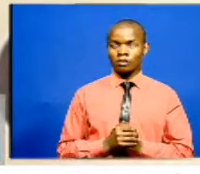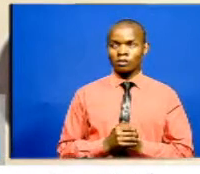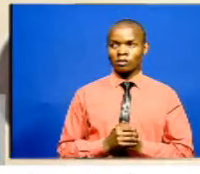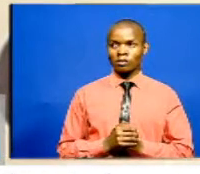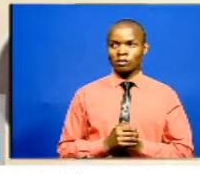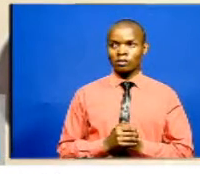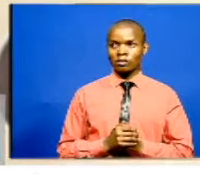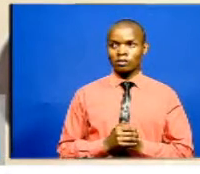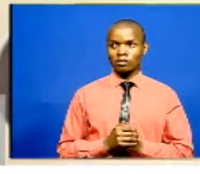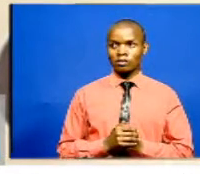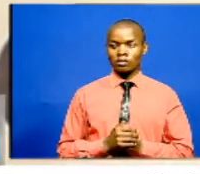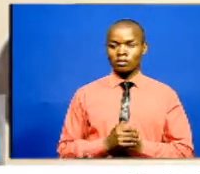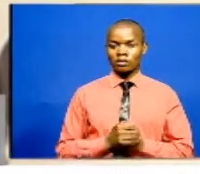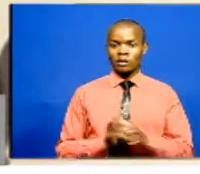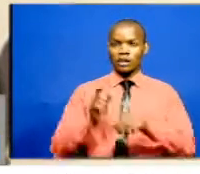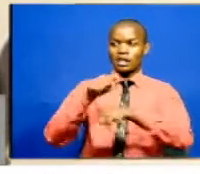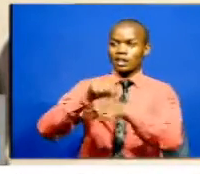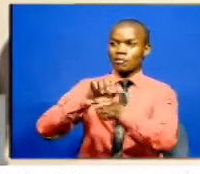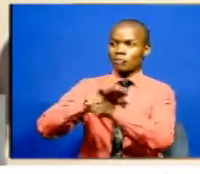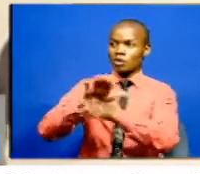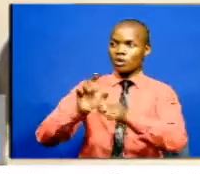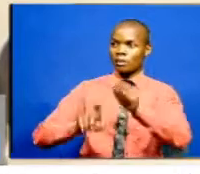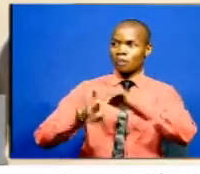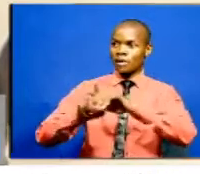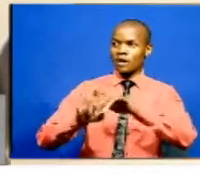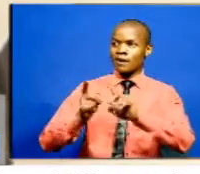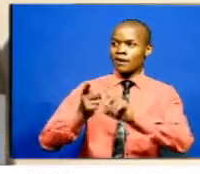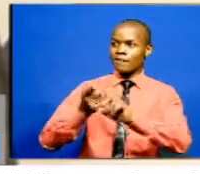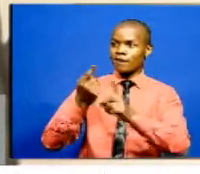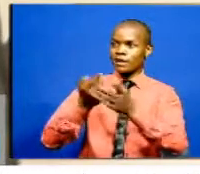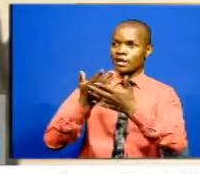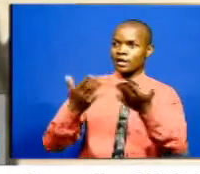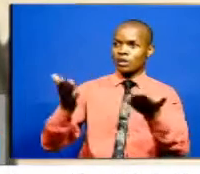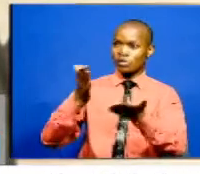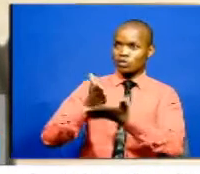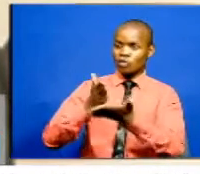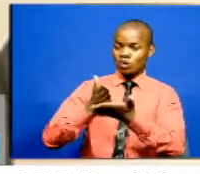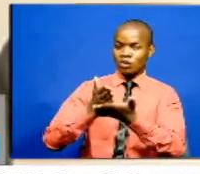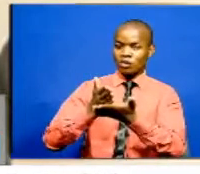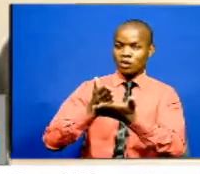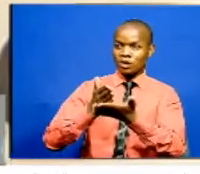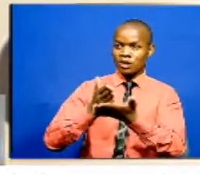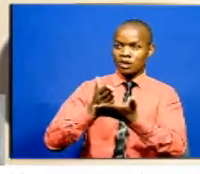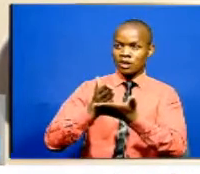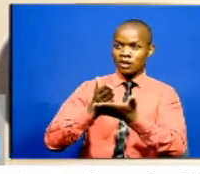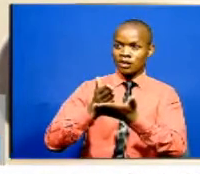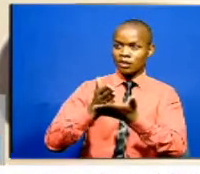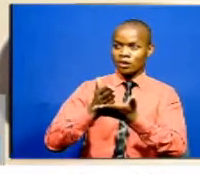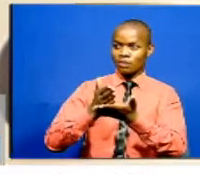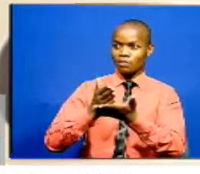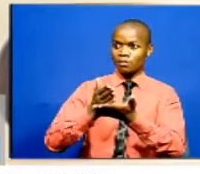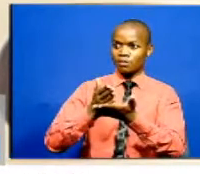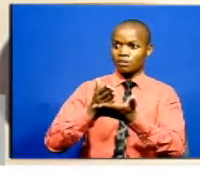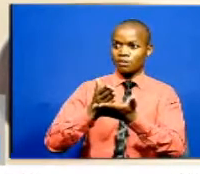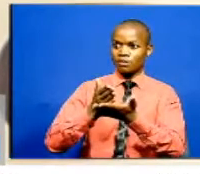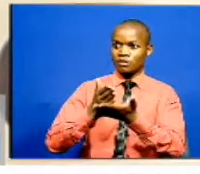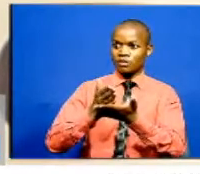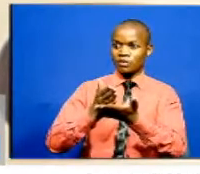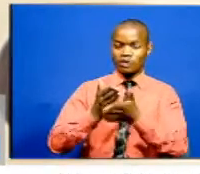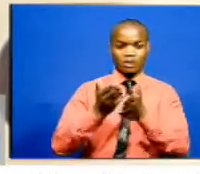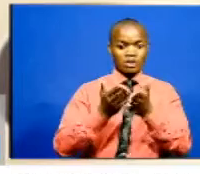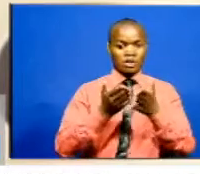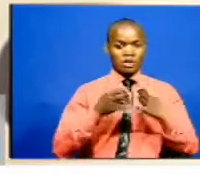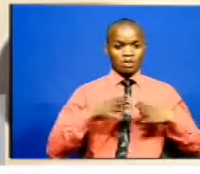even therefore, when this pandemic hit, the first thing is that the number of calls which was coming in, our sportsmen